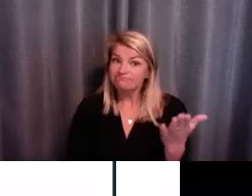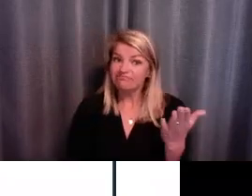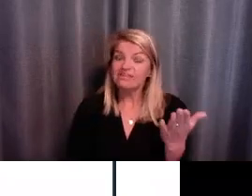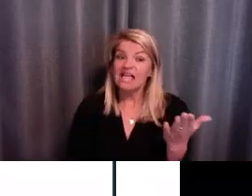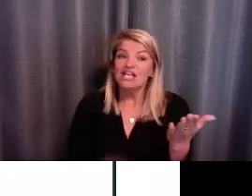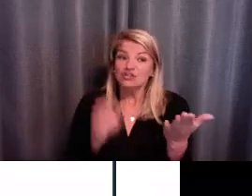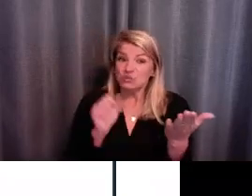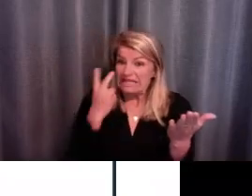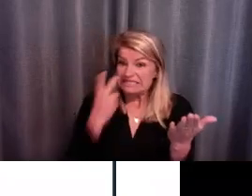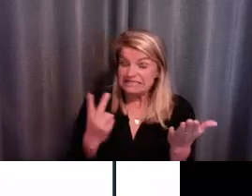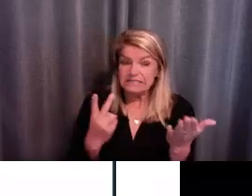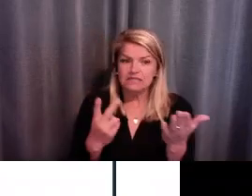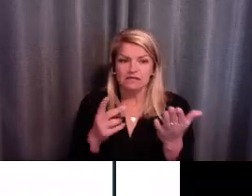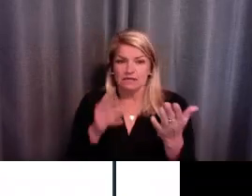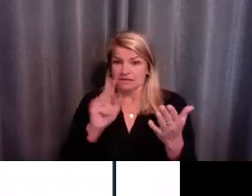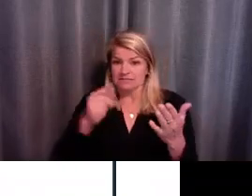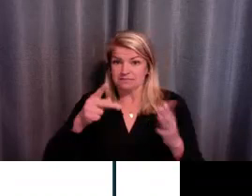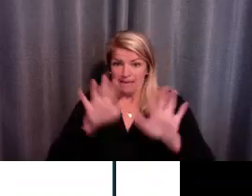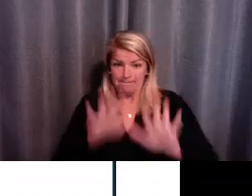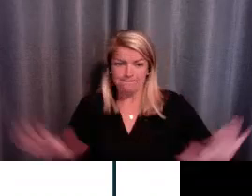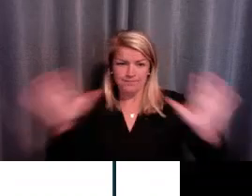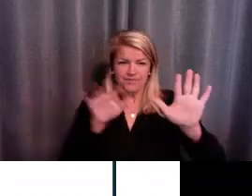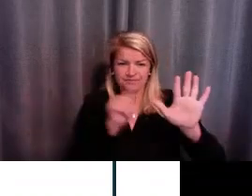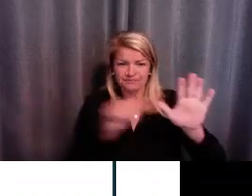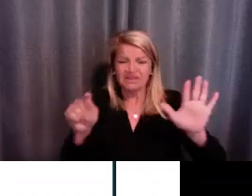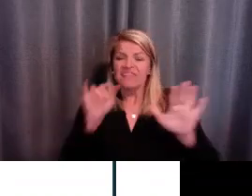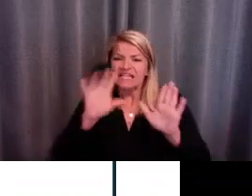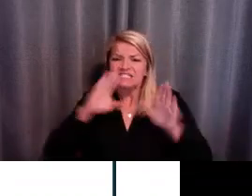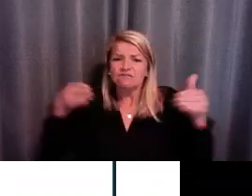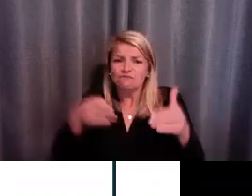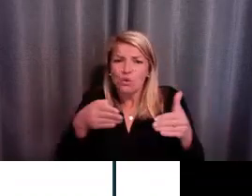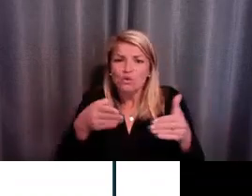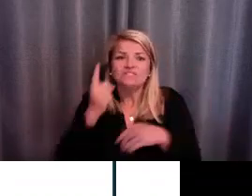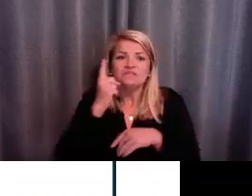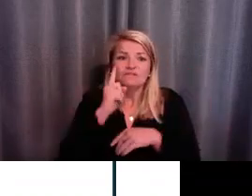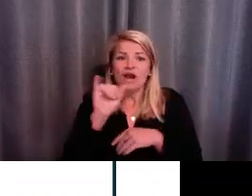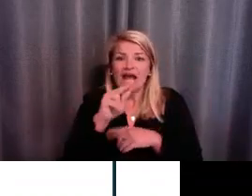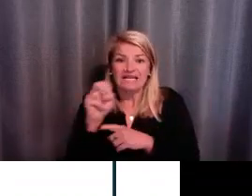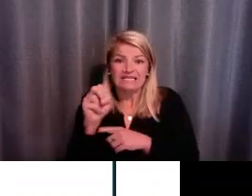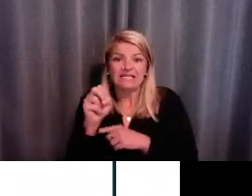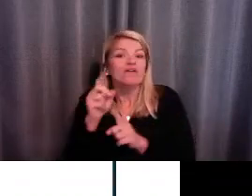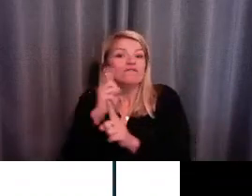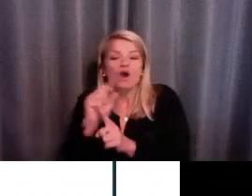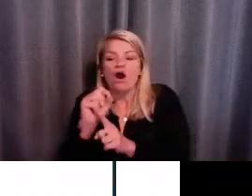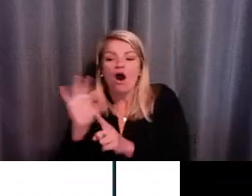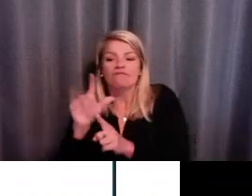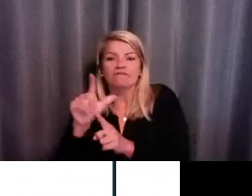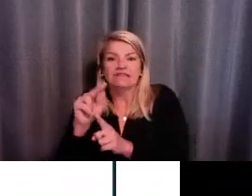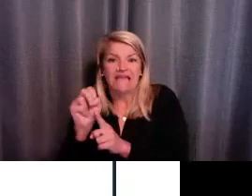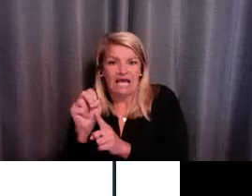What you see in this map is the focus that INEE is taking on the offline consultation.